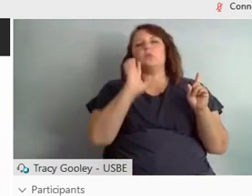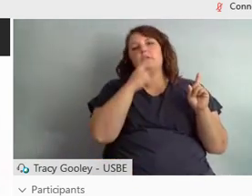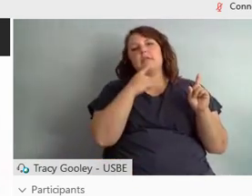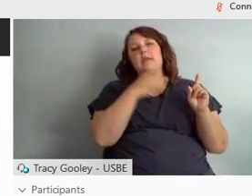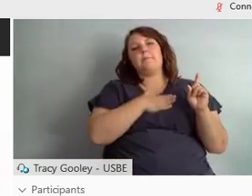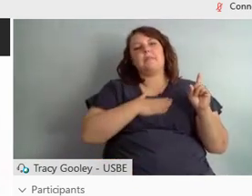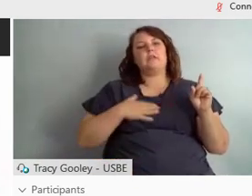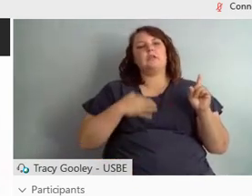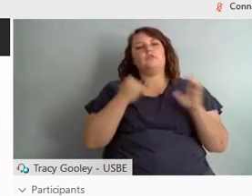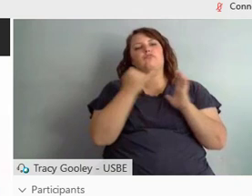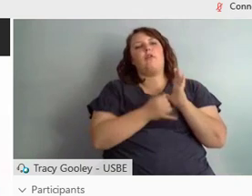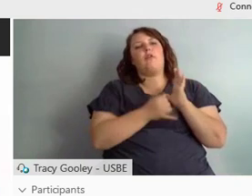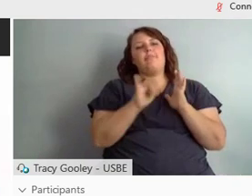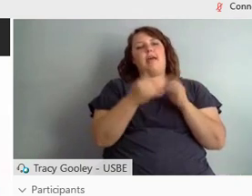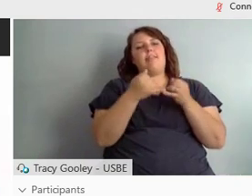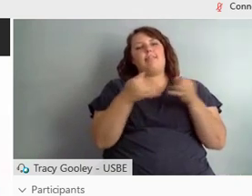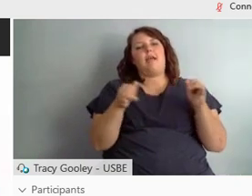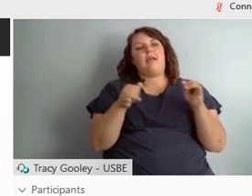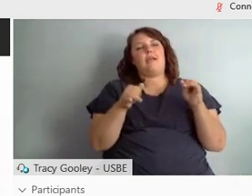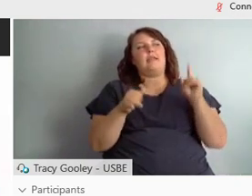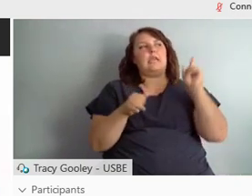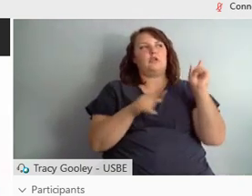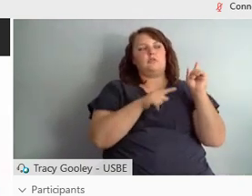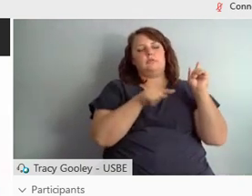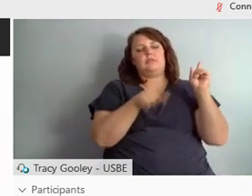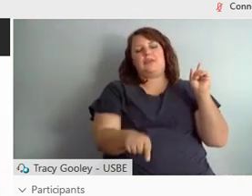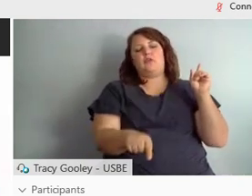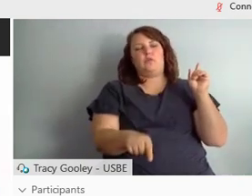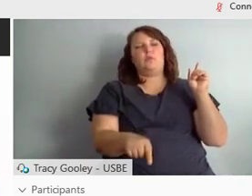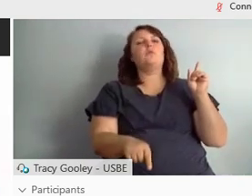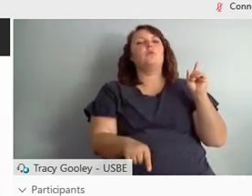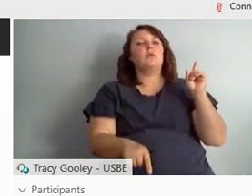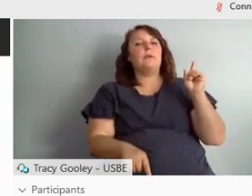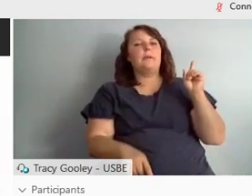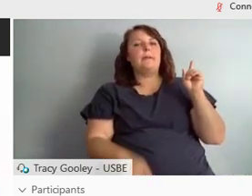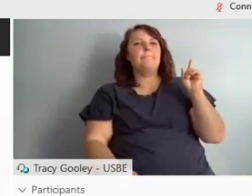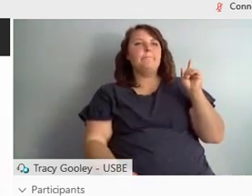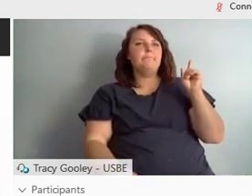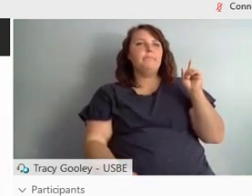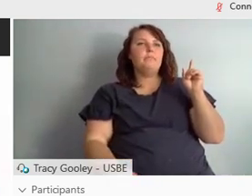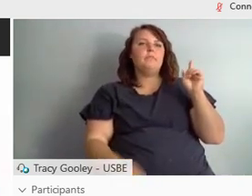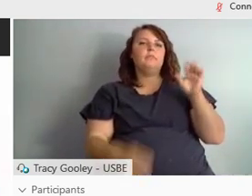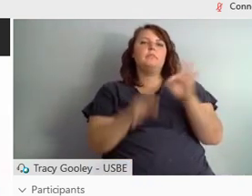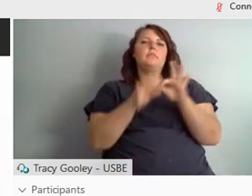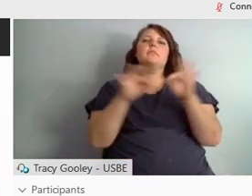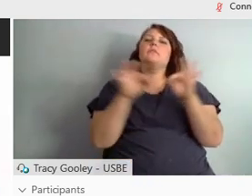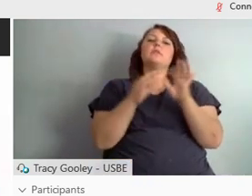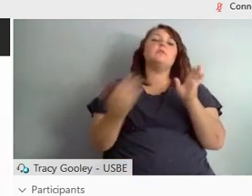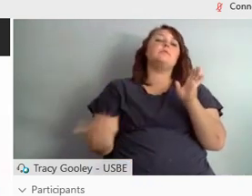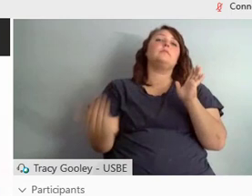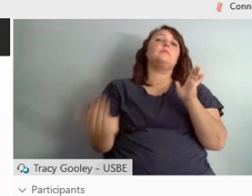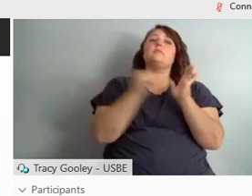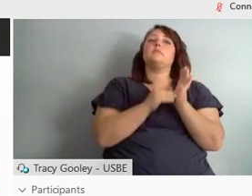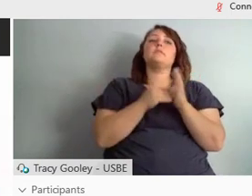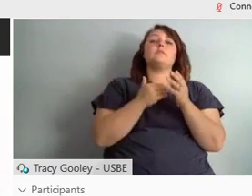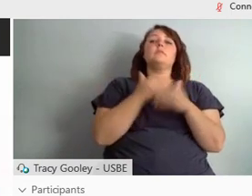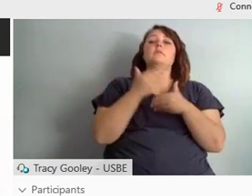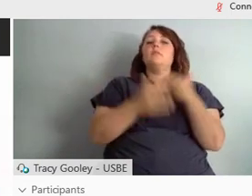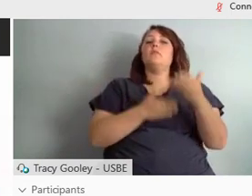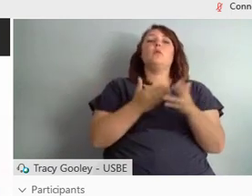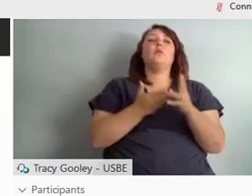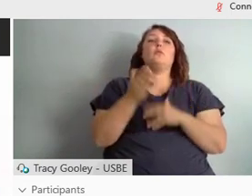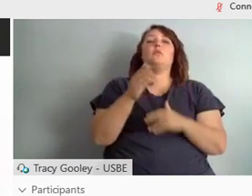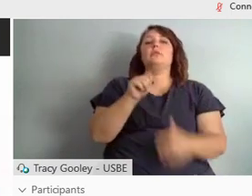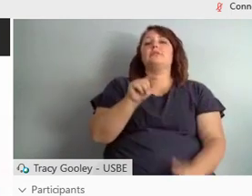line here as you point to the empty box below. So it's really important, again, to go through the test administration